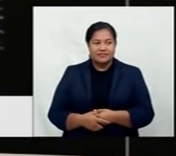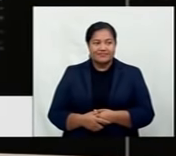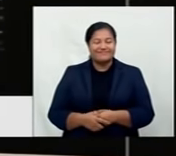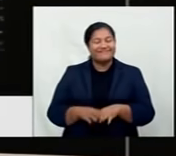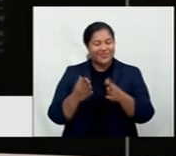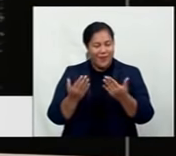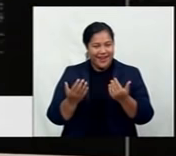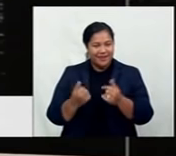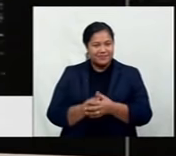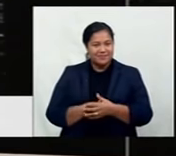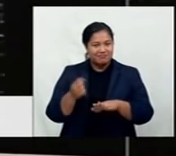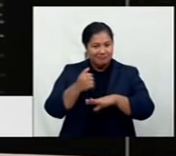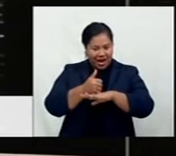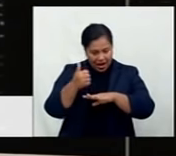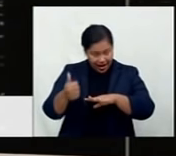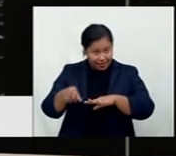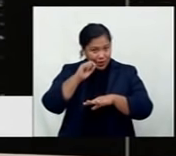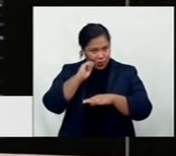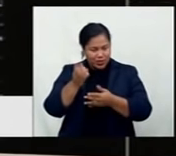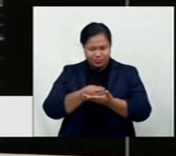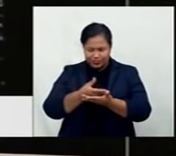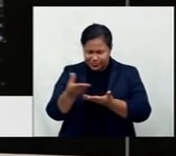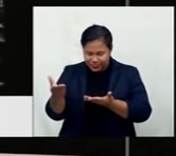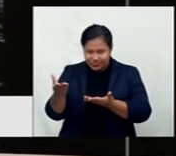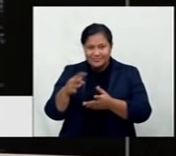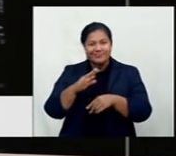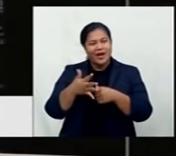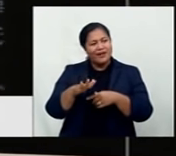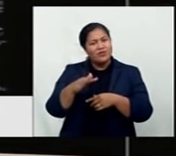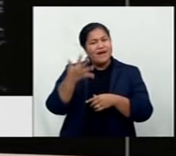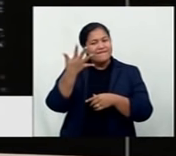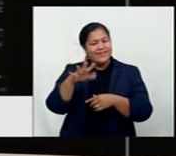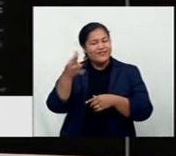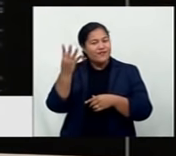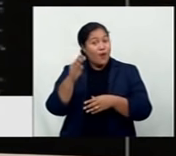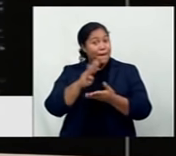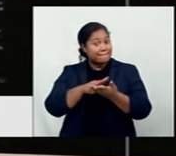Welcome back. The government will disburse about $54 million